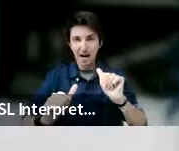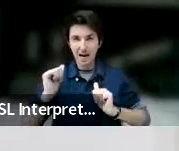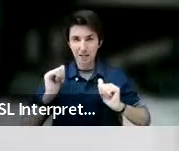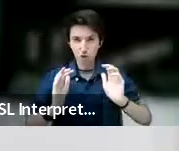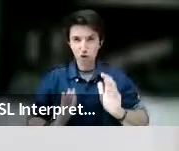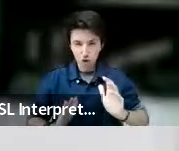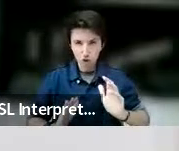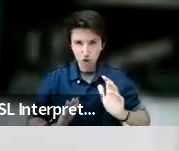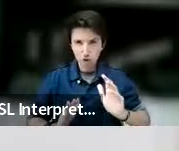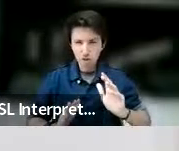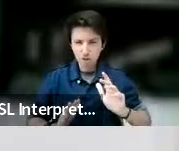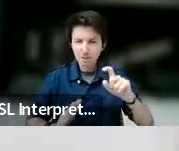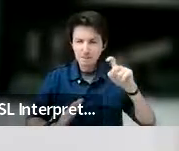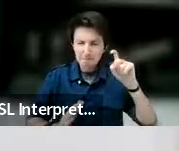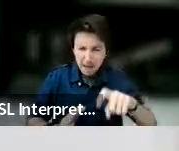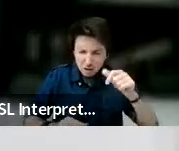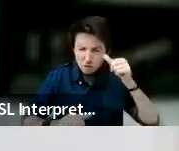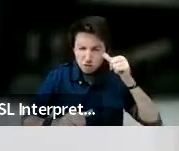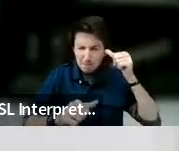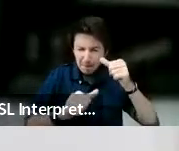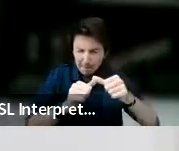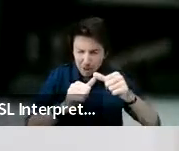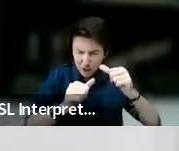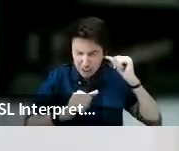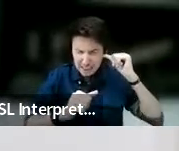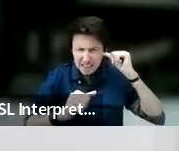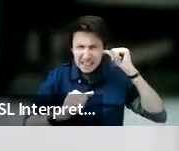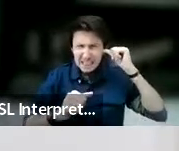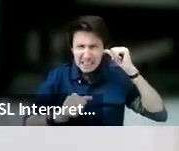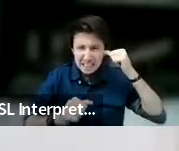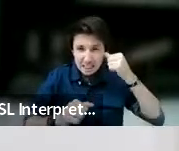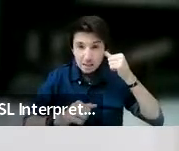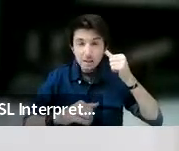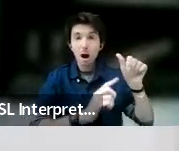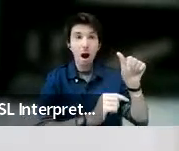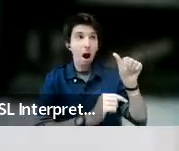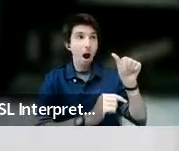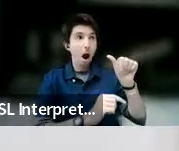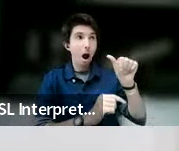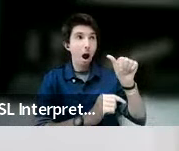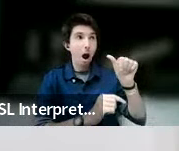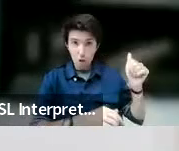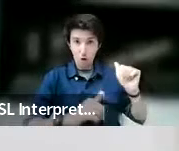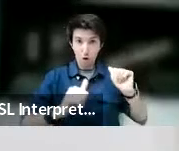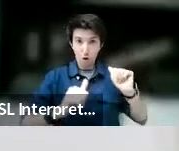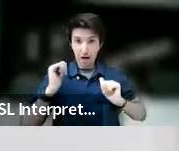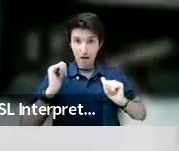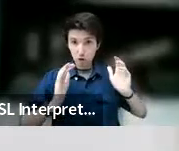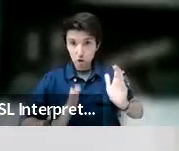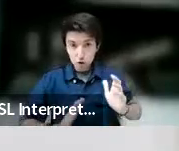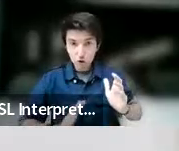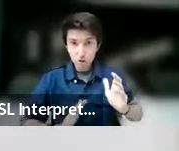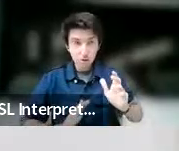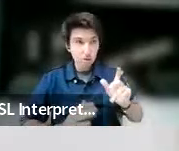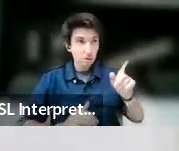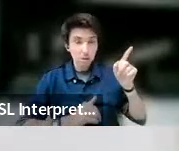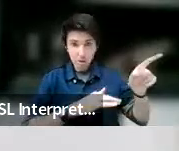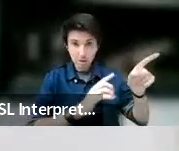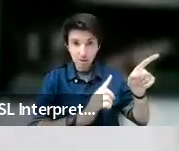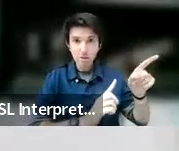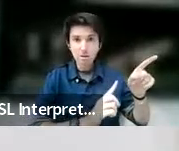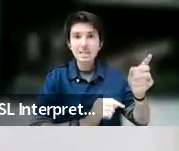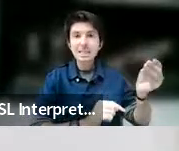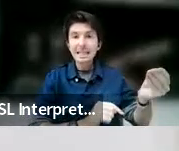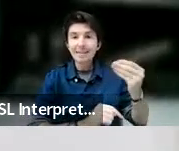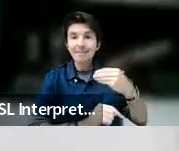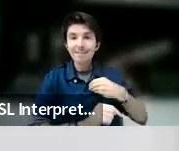or clothing that's provided from another performer or another background actor if it has been cleaned. There's